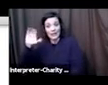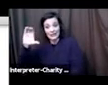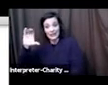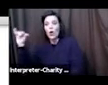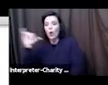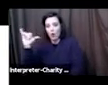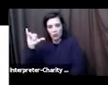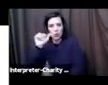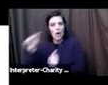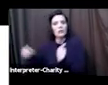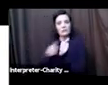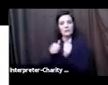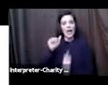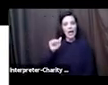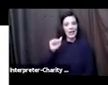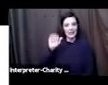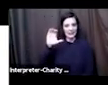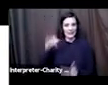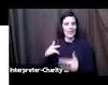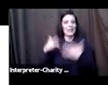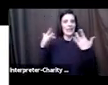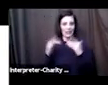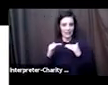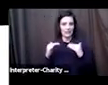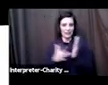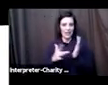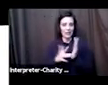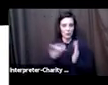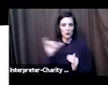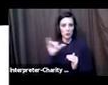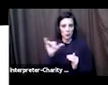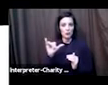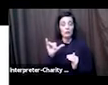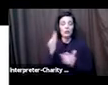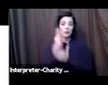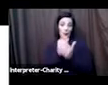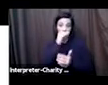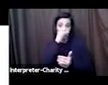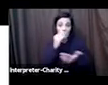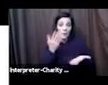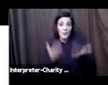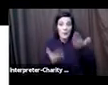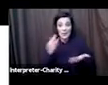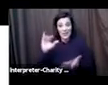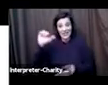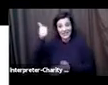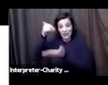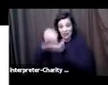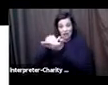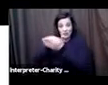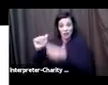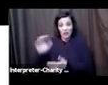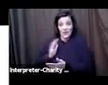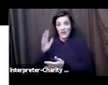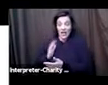tech alternative as a backup, especially for kiddos. Sometimes we might not want to take that $10,000 fancy high